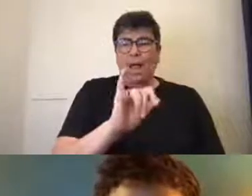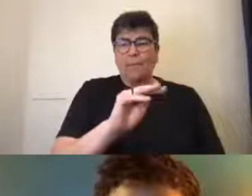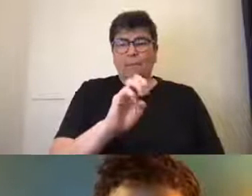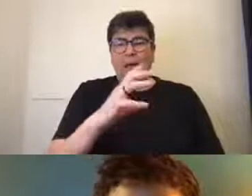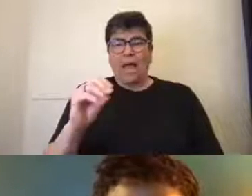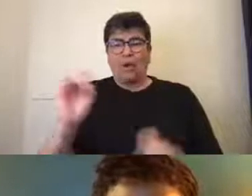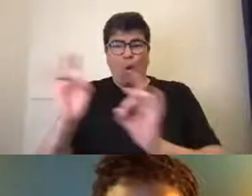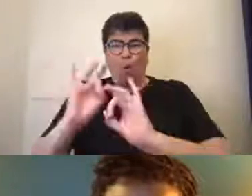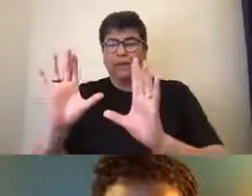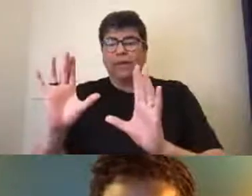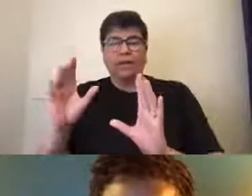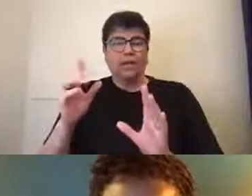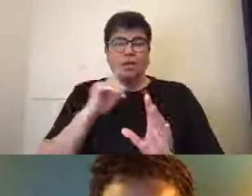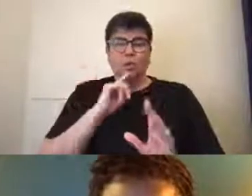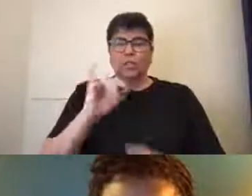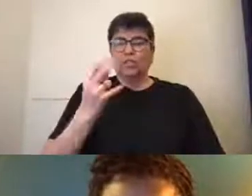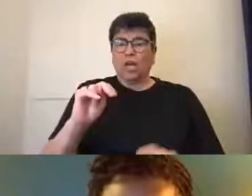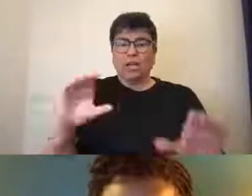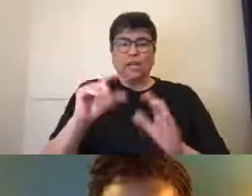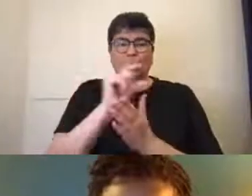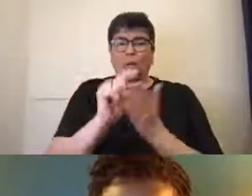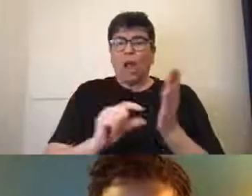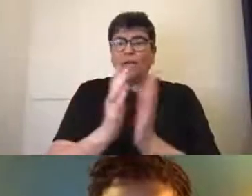know, John, he did the graphic novel for